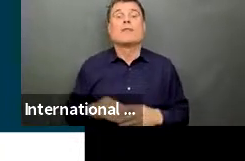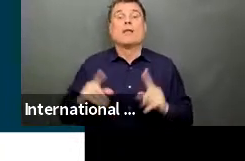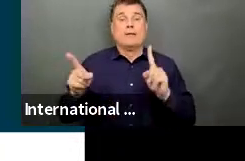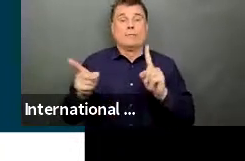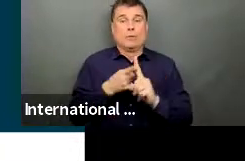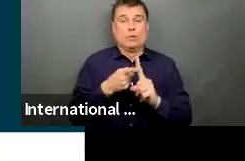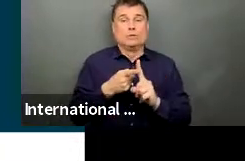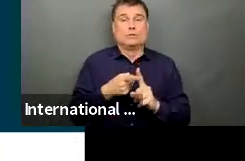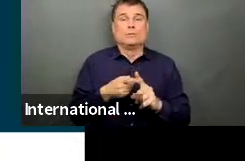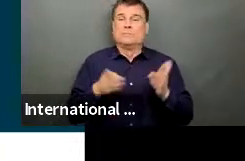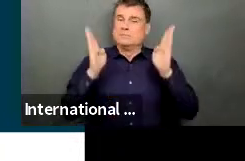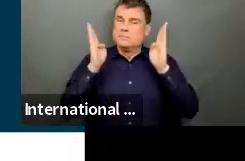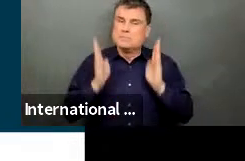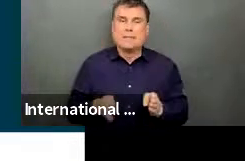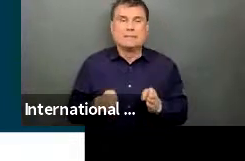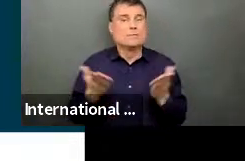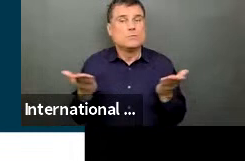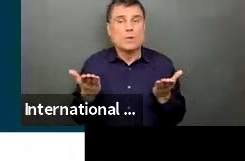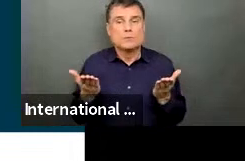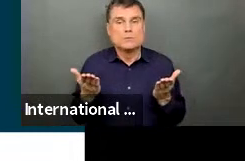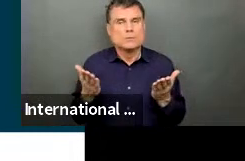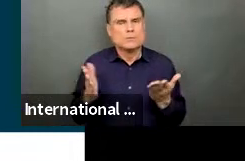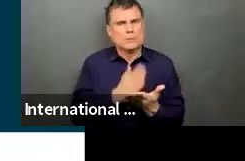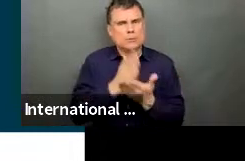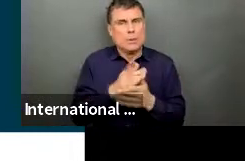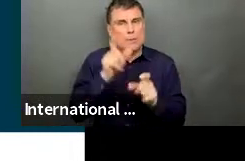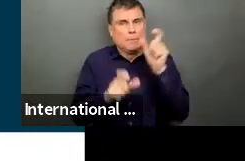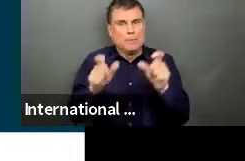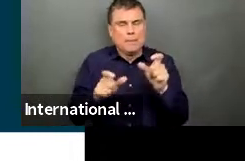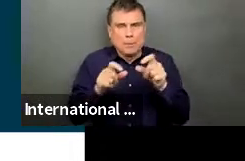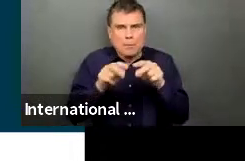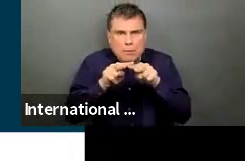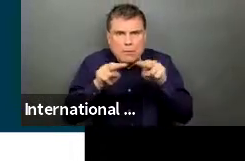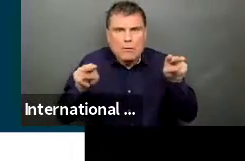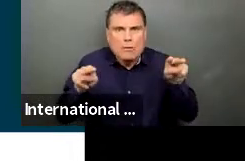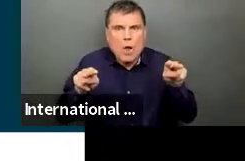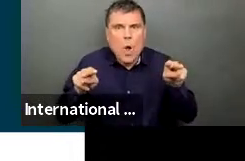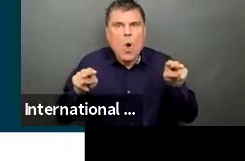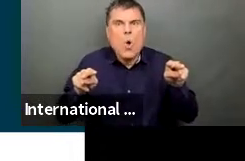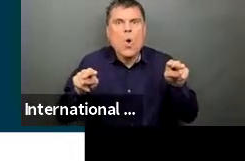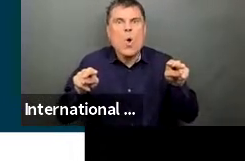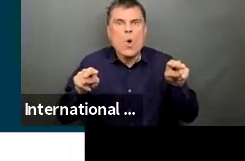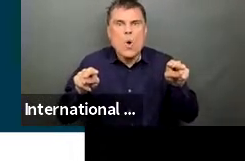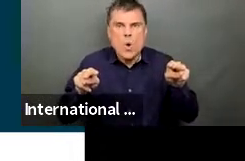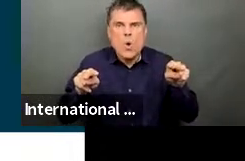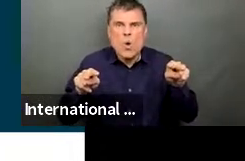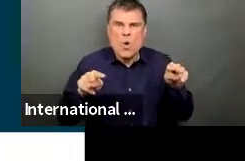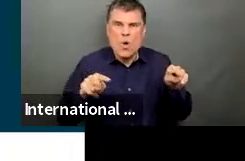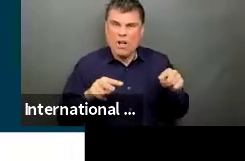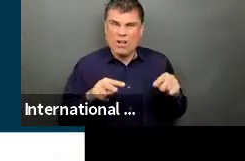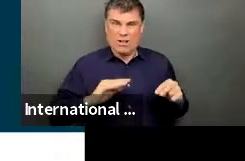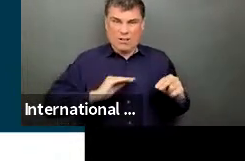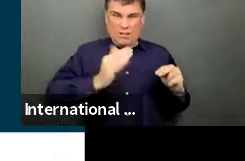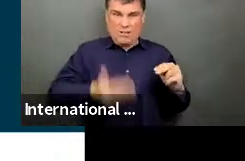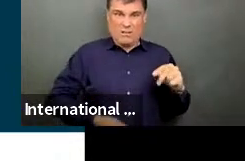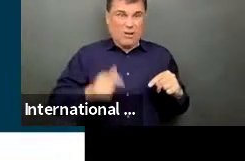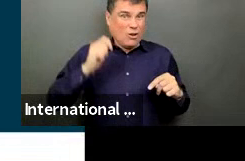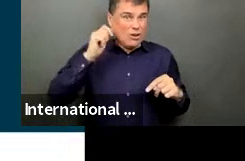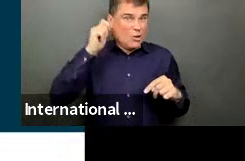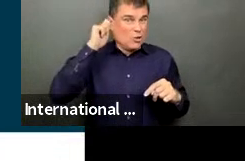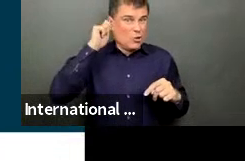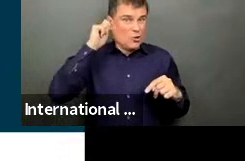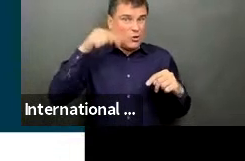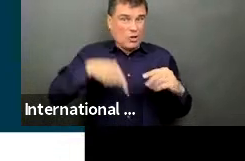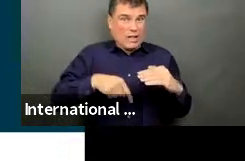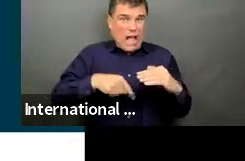broad recognition as a cruel, harmful practice with long-term consequences. To ensure